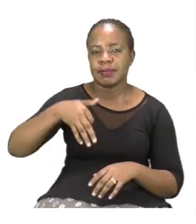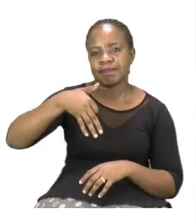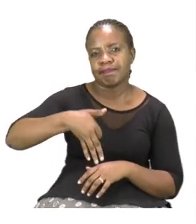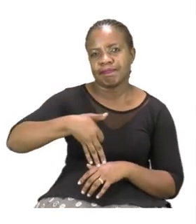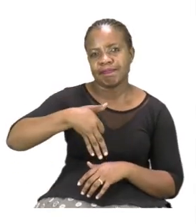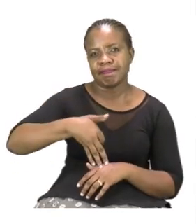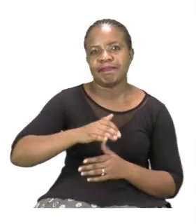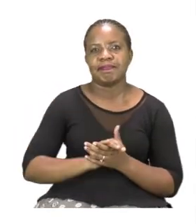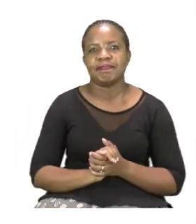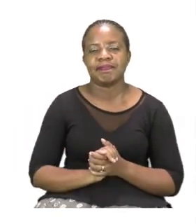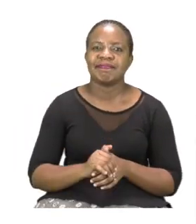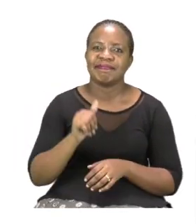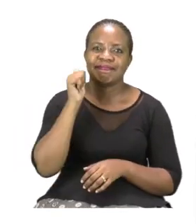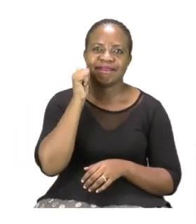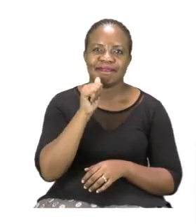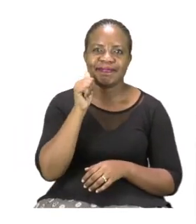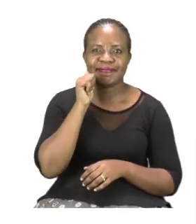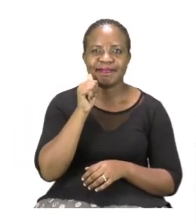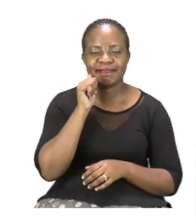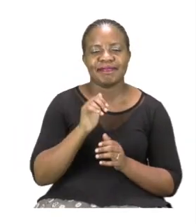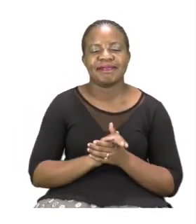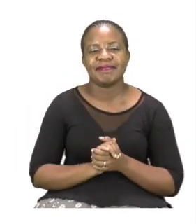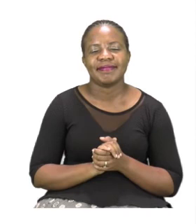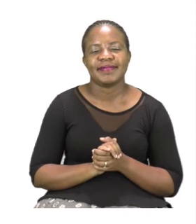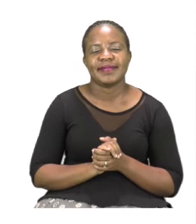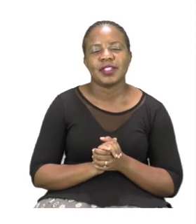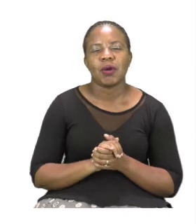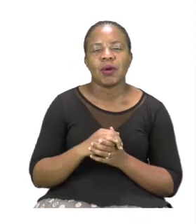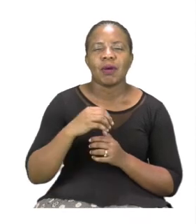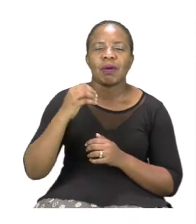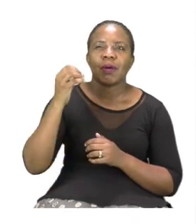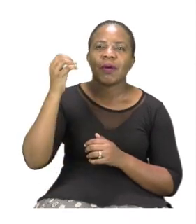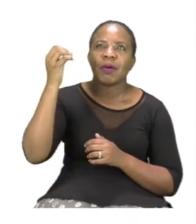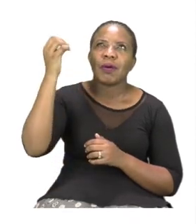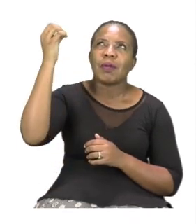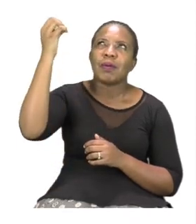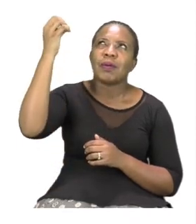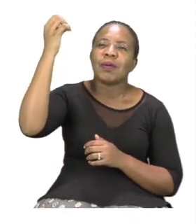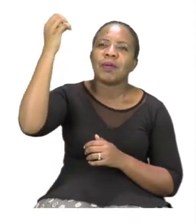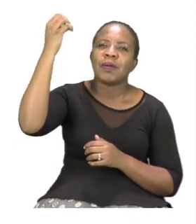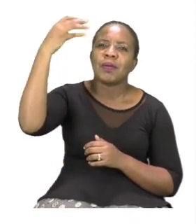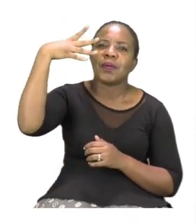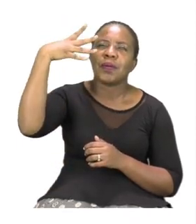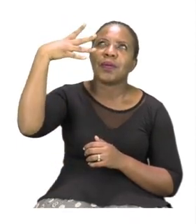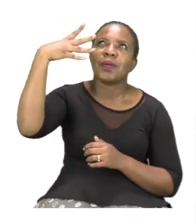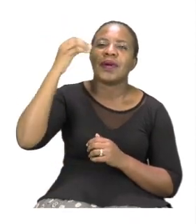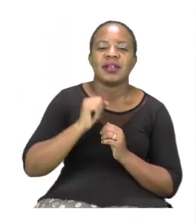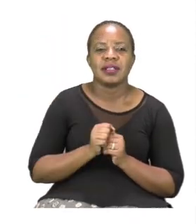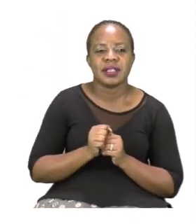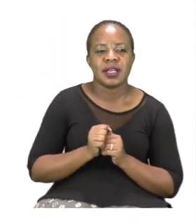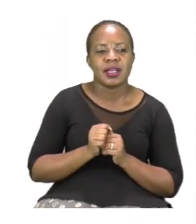And the yellow is there to show the warmth, the desert, and the sun